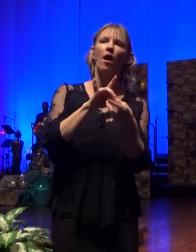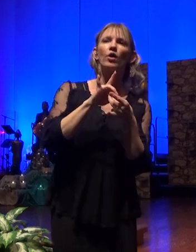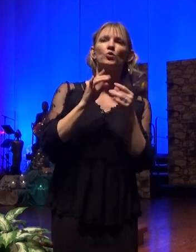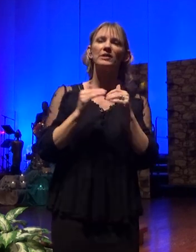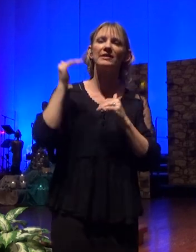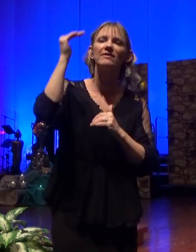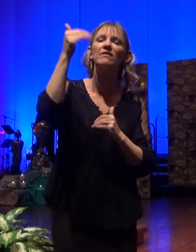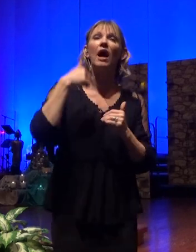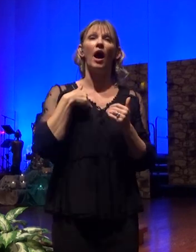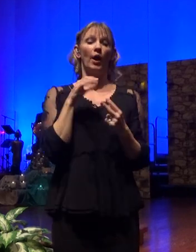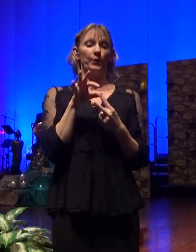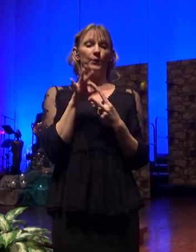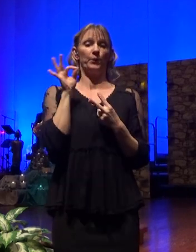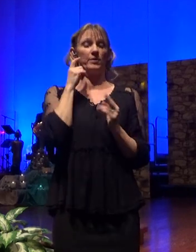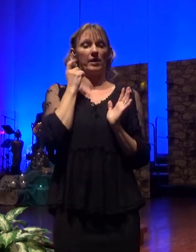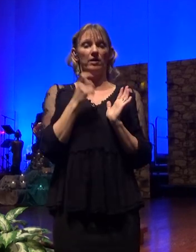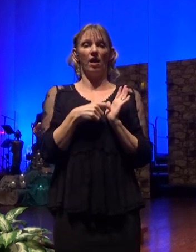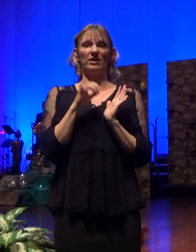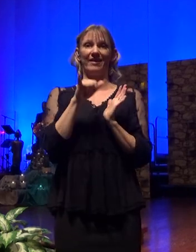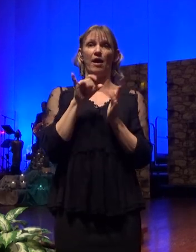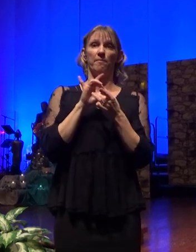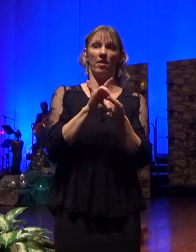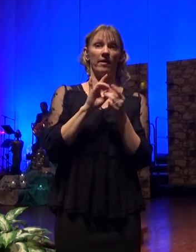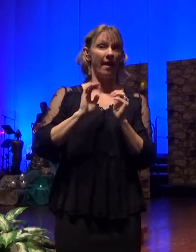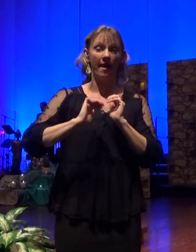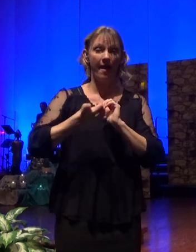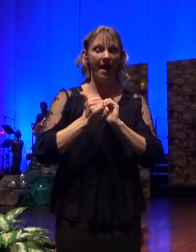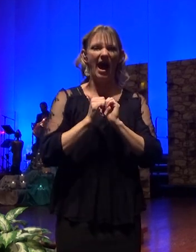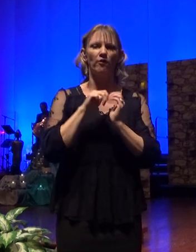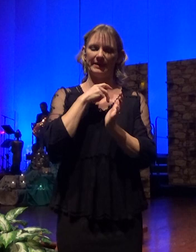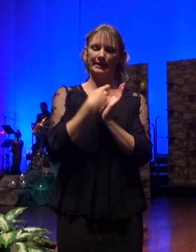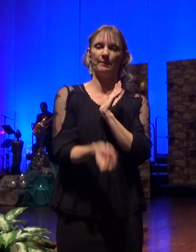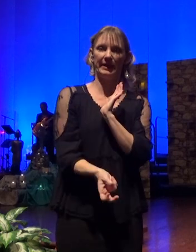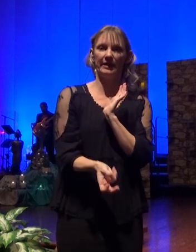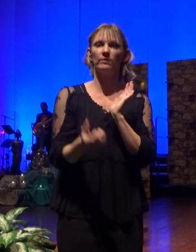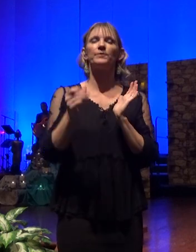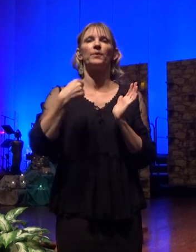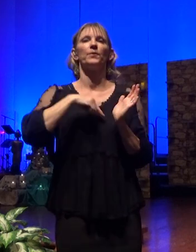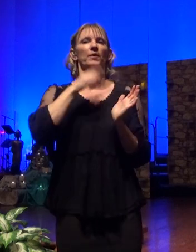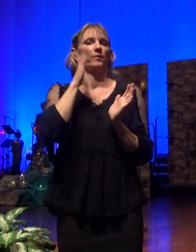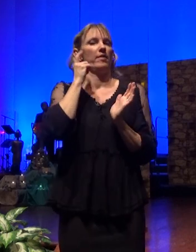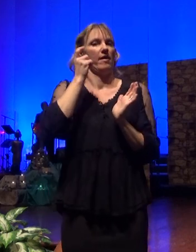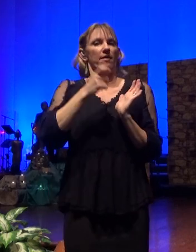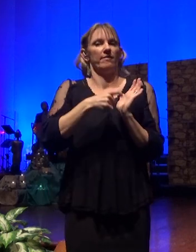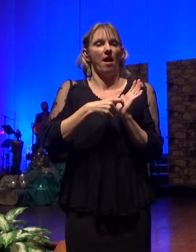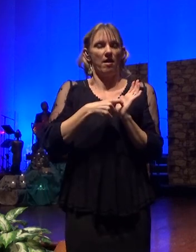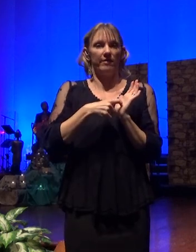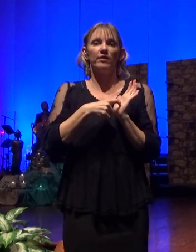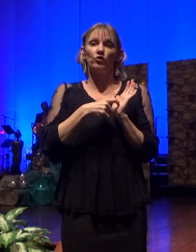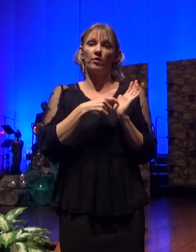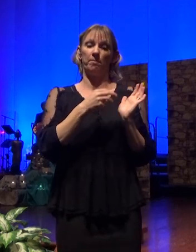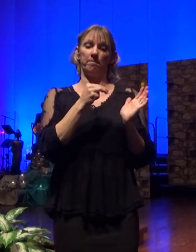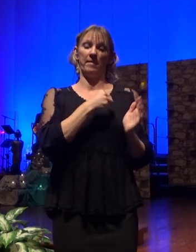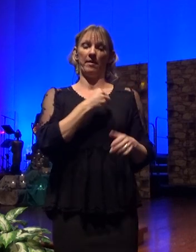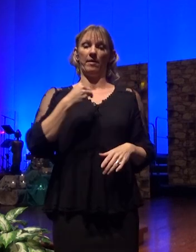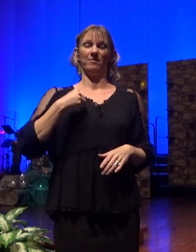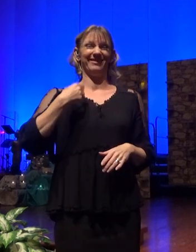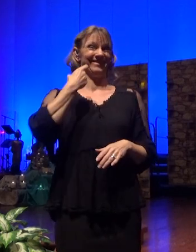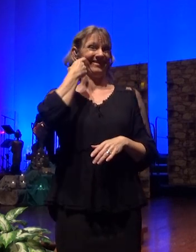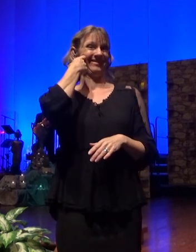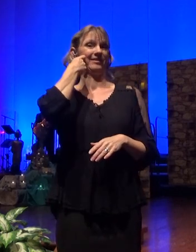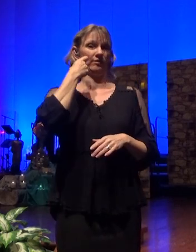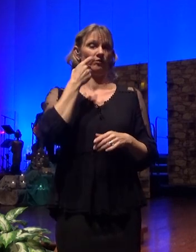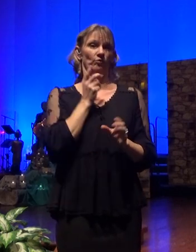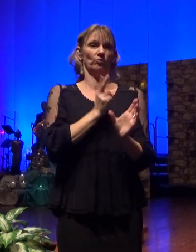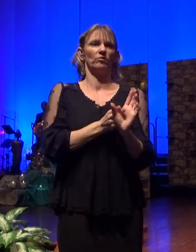I choose to acknowledge that belonging by stepping in. And so we're going to acknowledge the members who've joined this time. We usually do